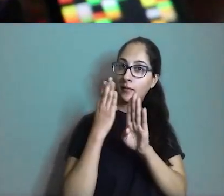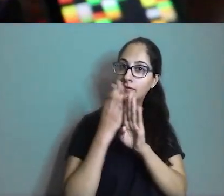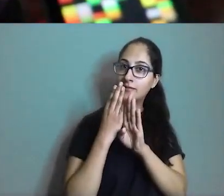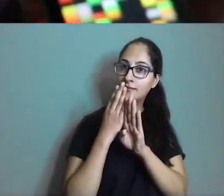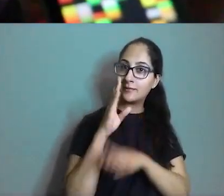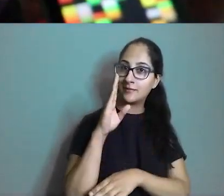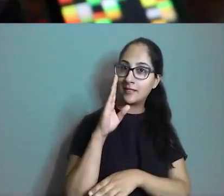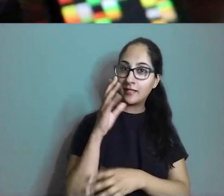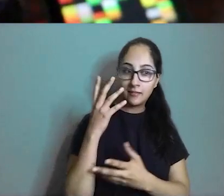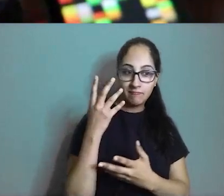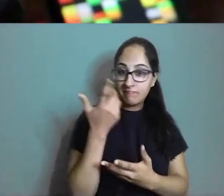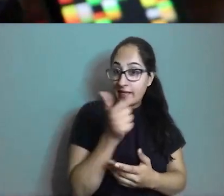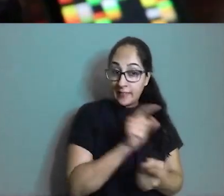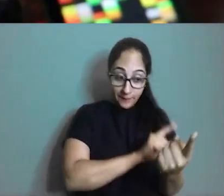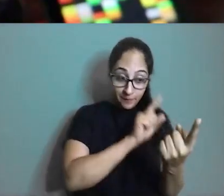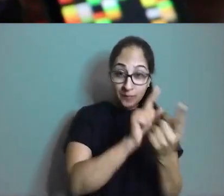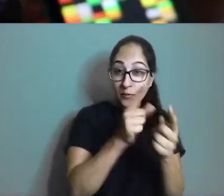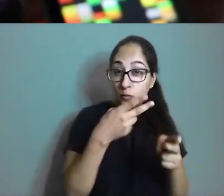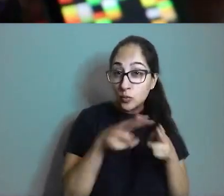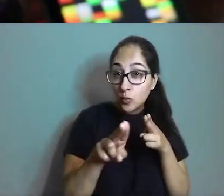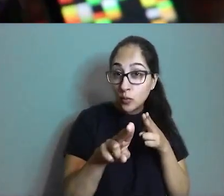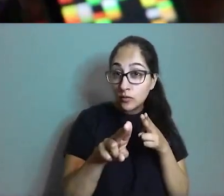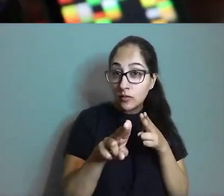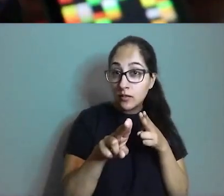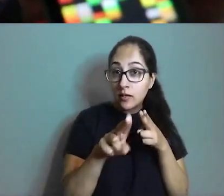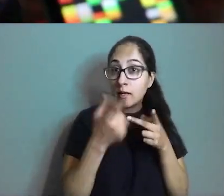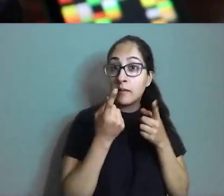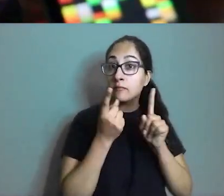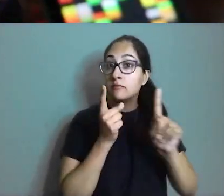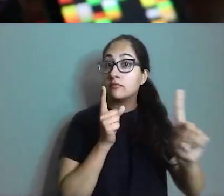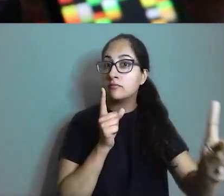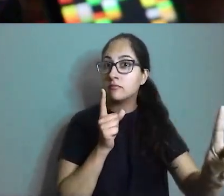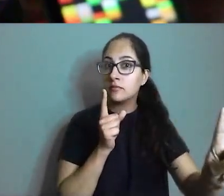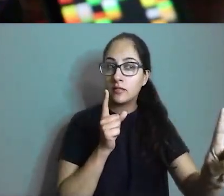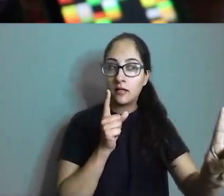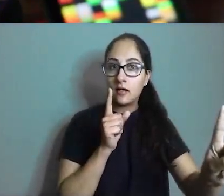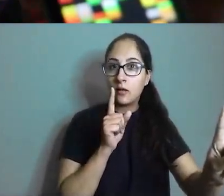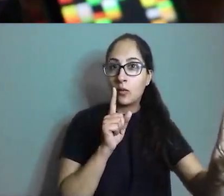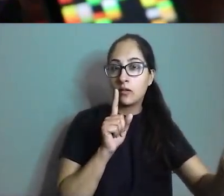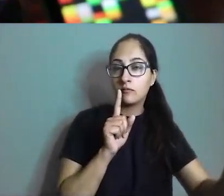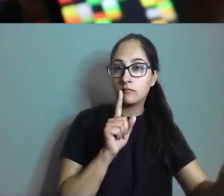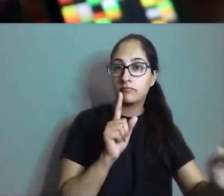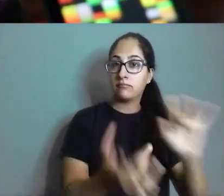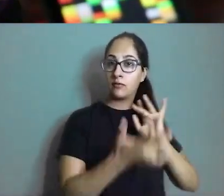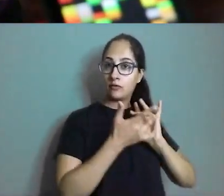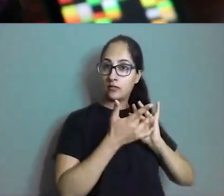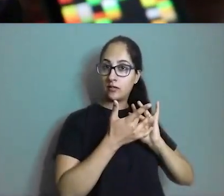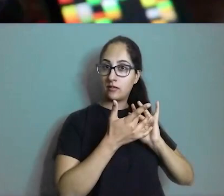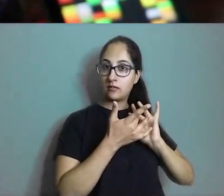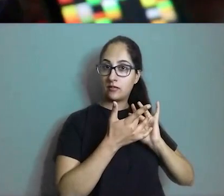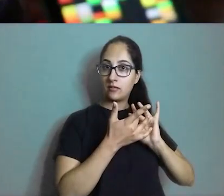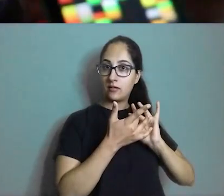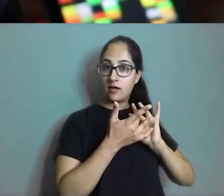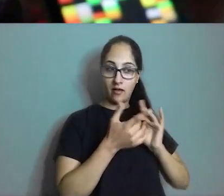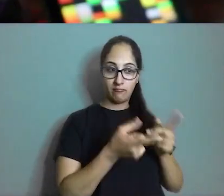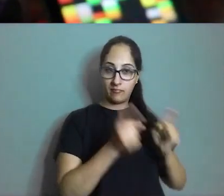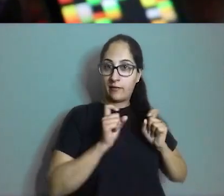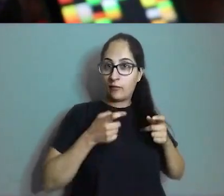Be good to the people around you. You never know how a chance meeting with someone in an elevator, at a bus